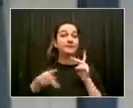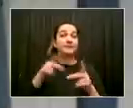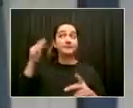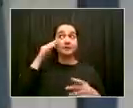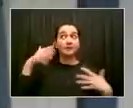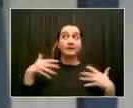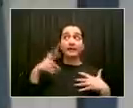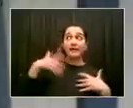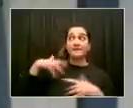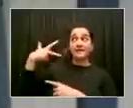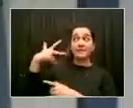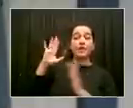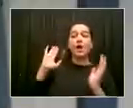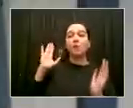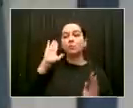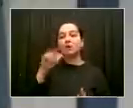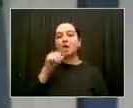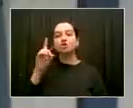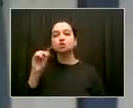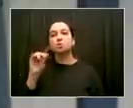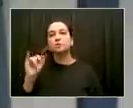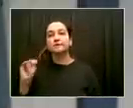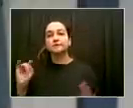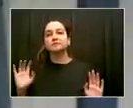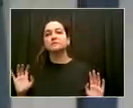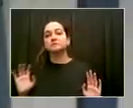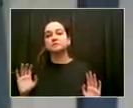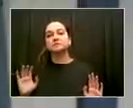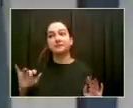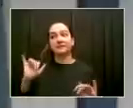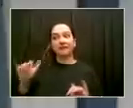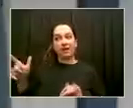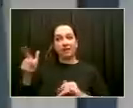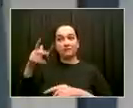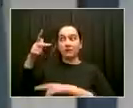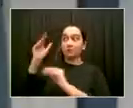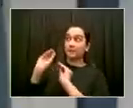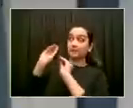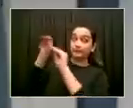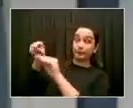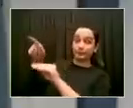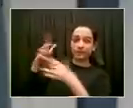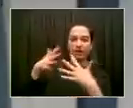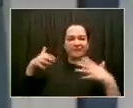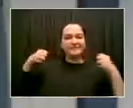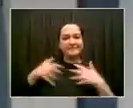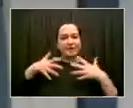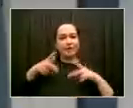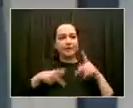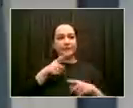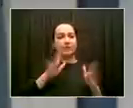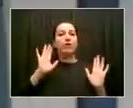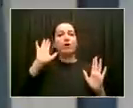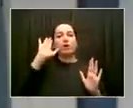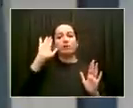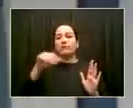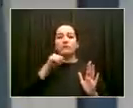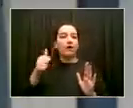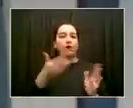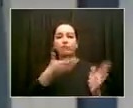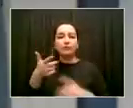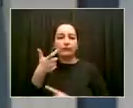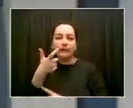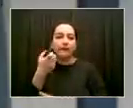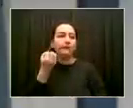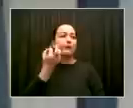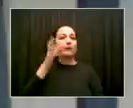that. So as a whole, we have 200 cameras that we've deployed to date. We have a plan to deploy 200 additional cameras. ShotSpotter's